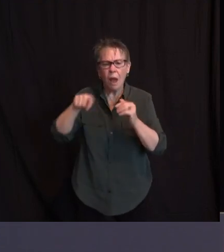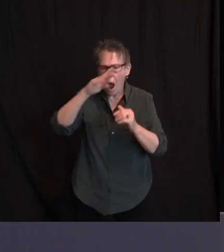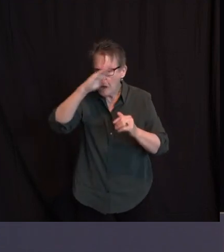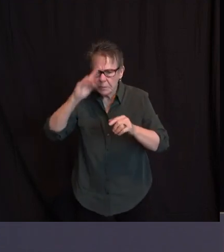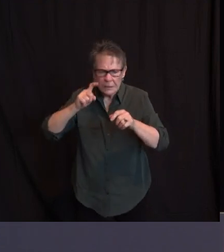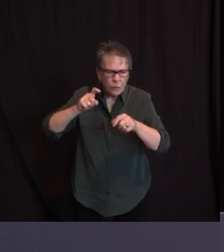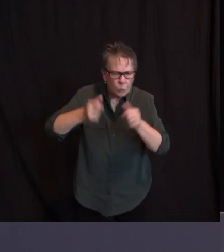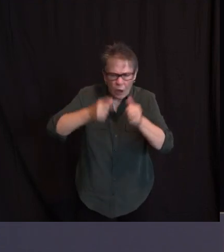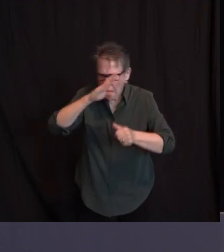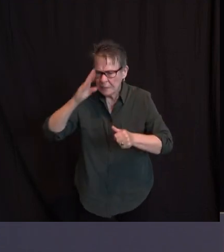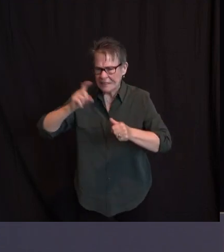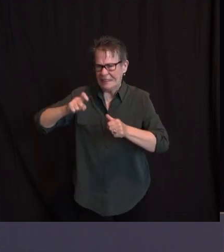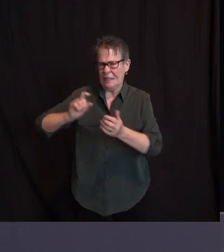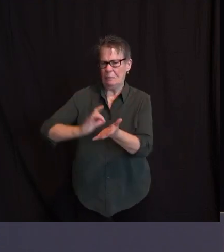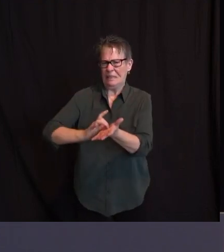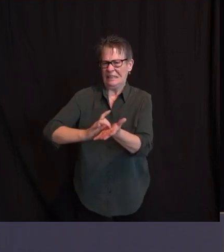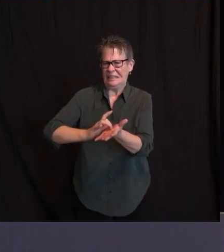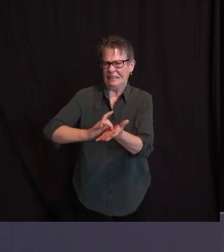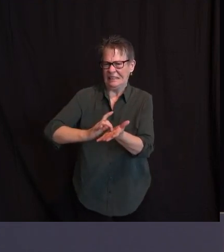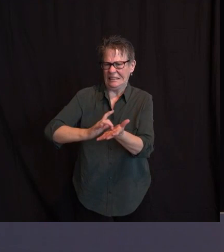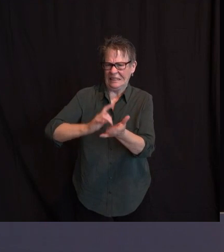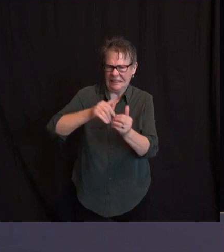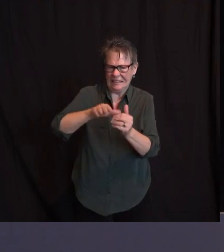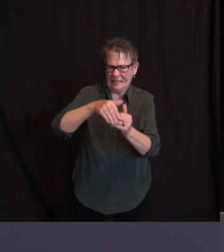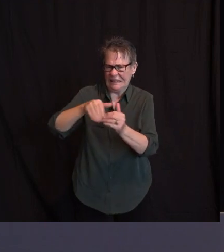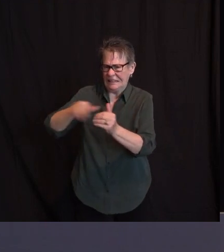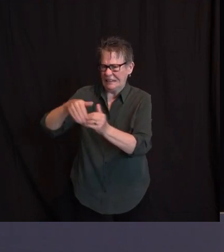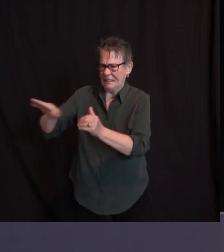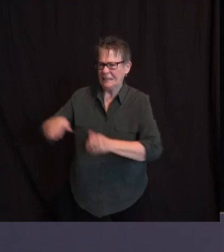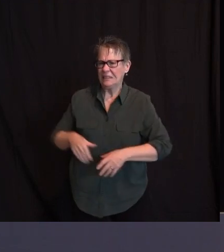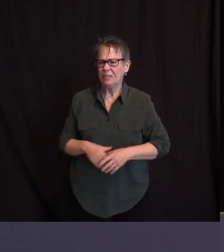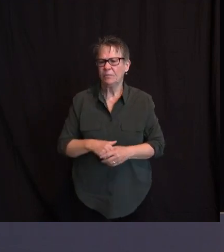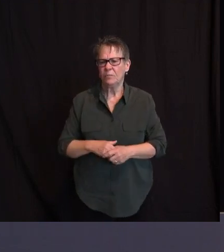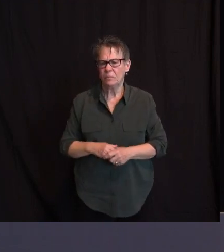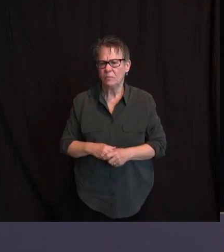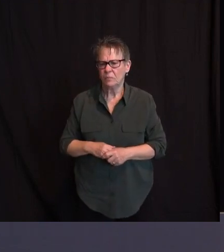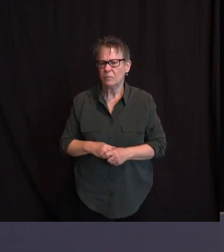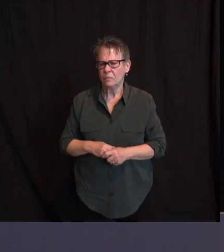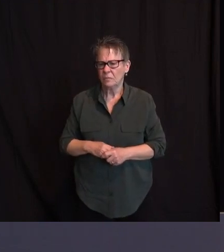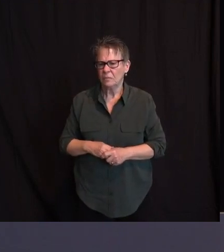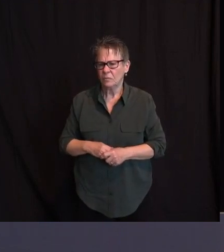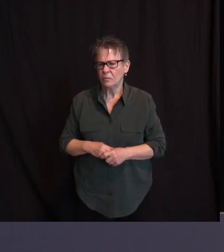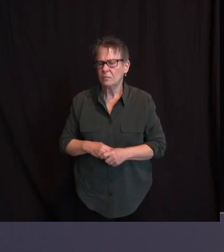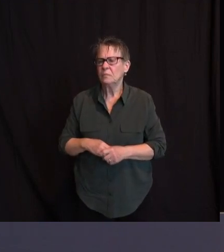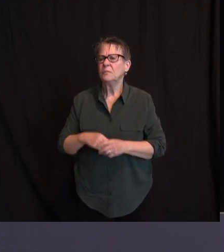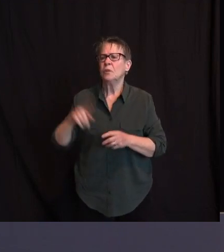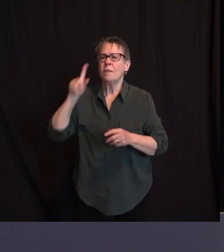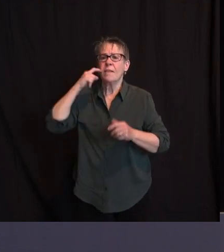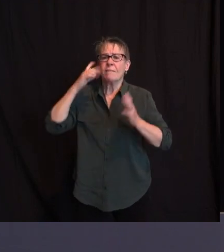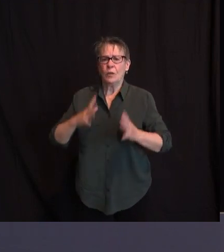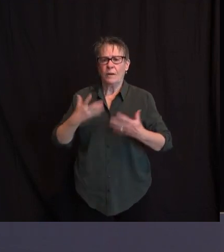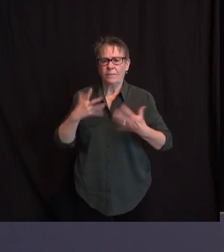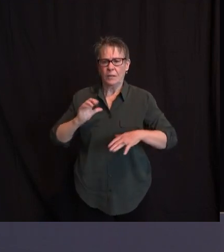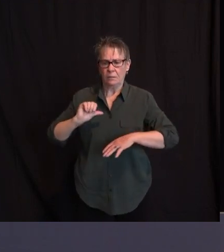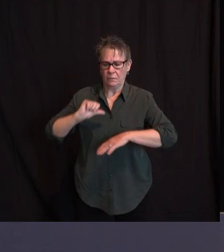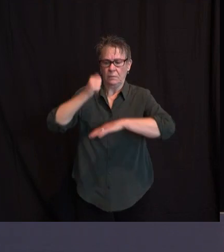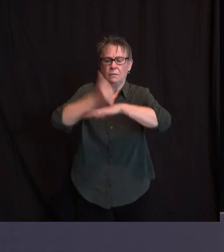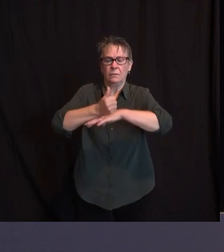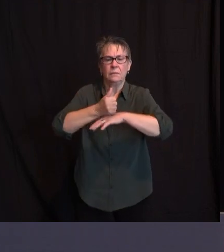by the governor's office to work with pharmaceuticals and sourcing of those medications.